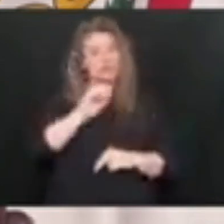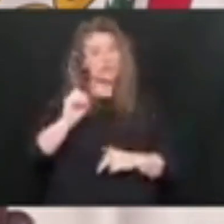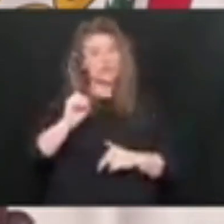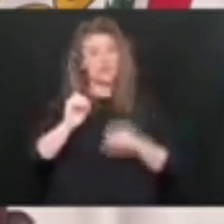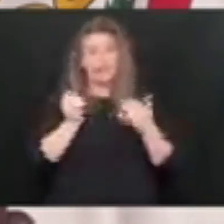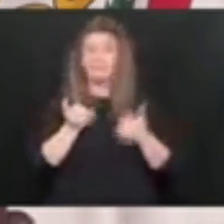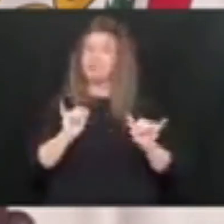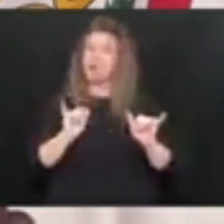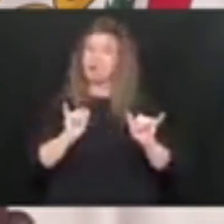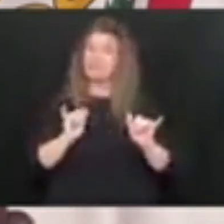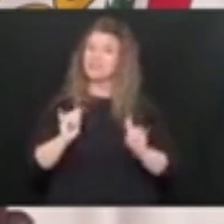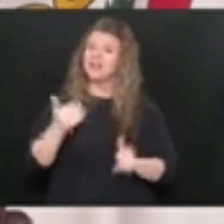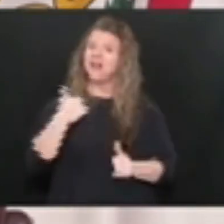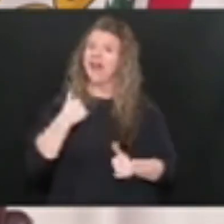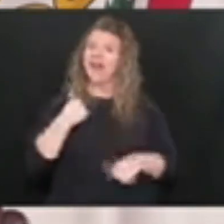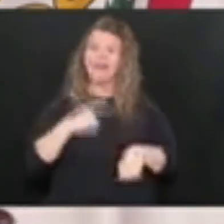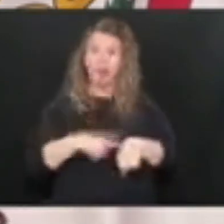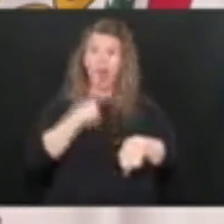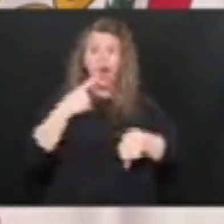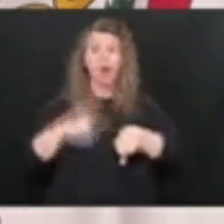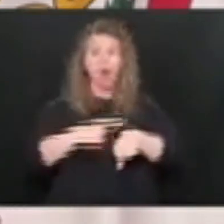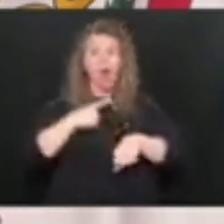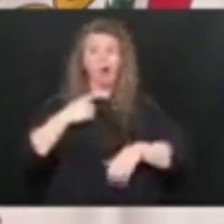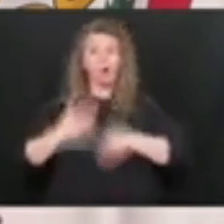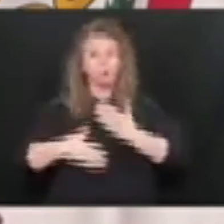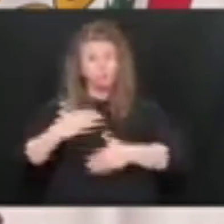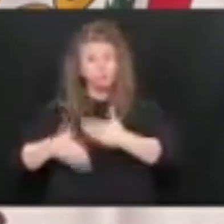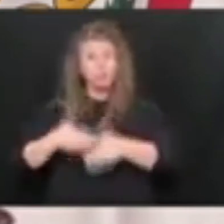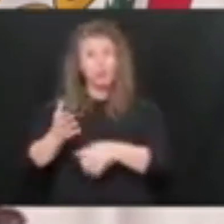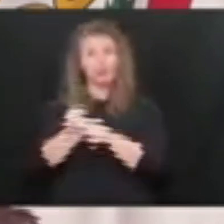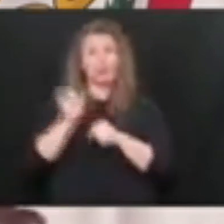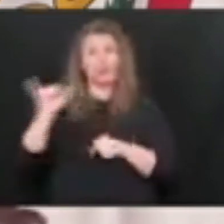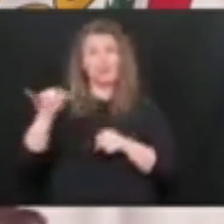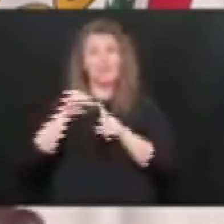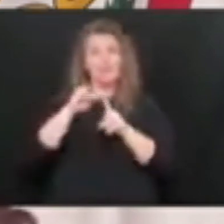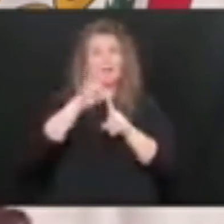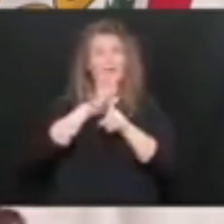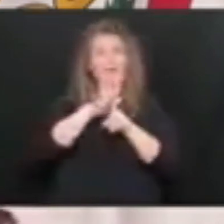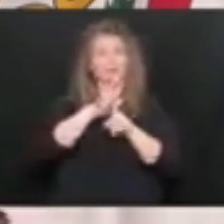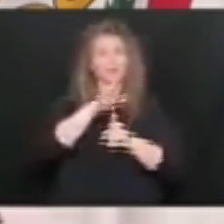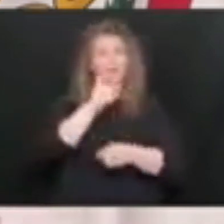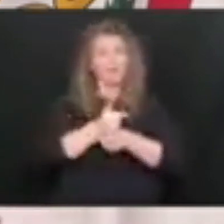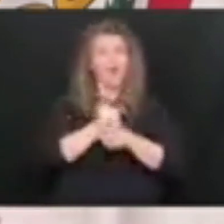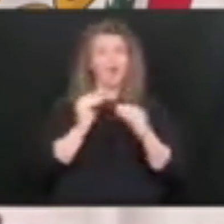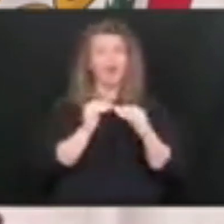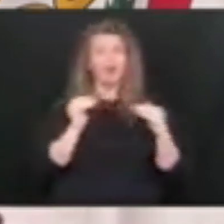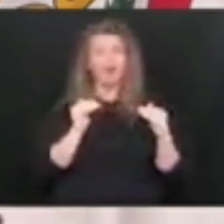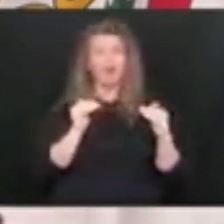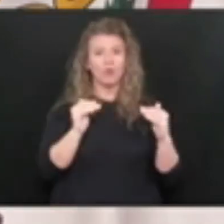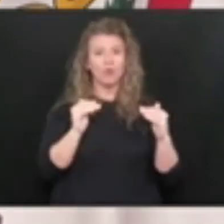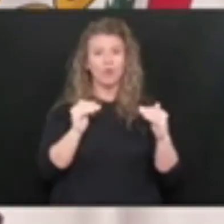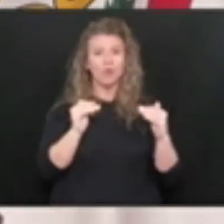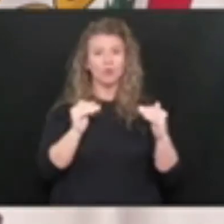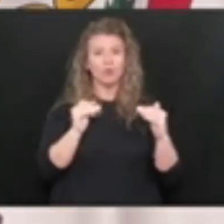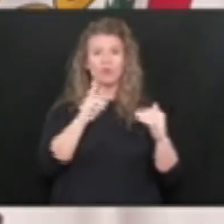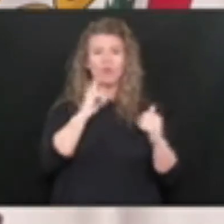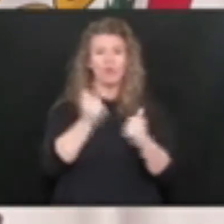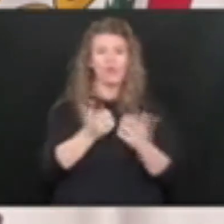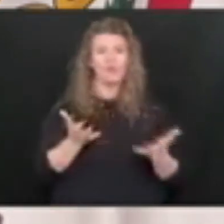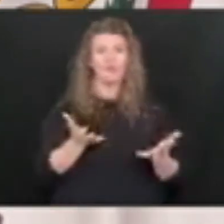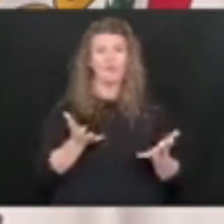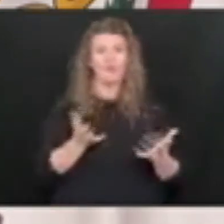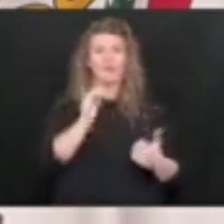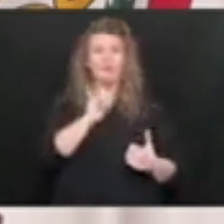still got a long ways to go to get that population to a level of anything that would really